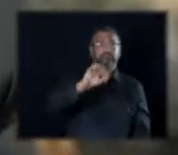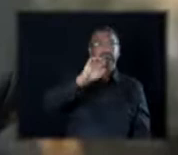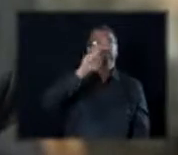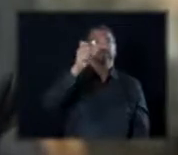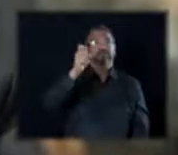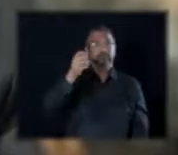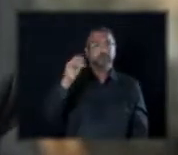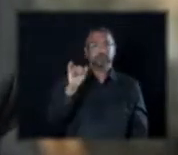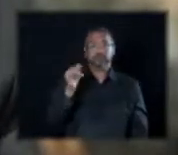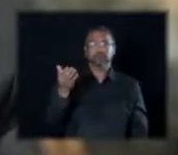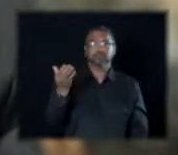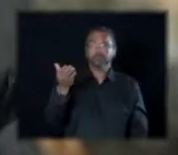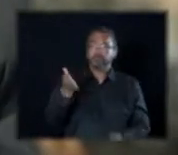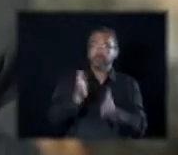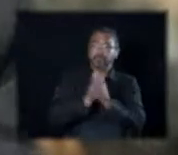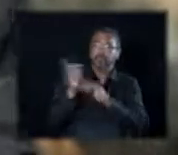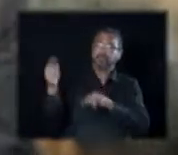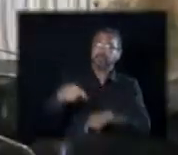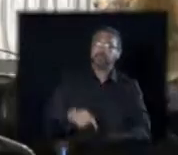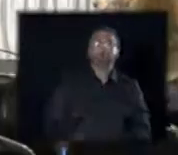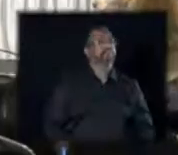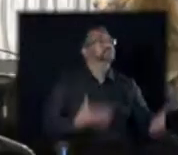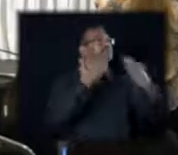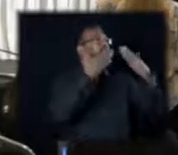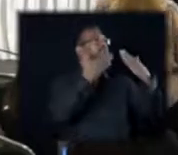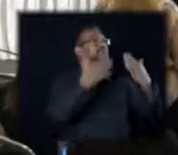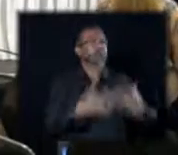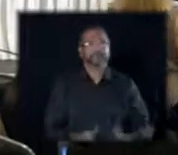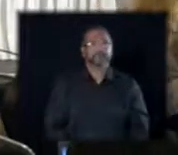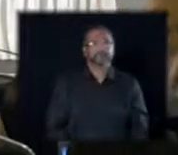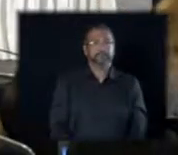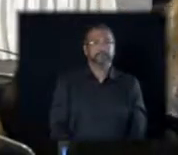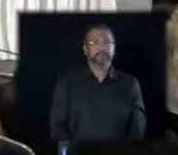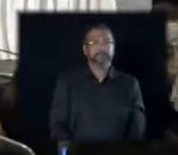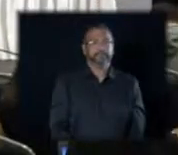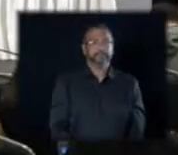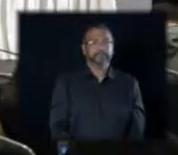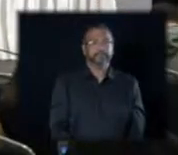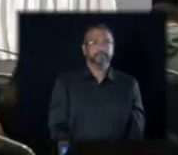people that could be of interest to the group. Yes. Thank you very much.